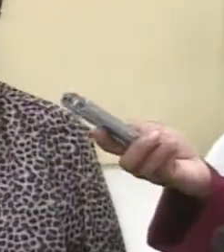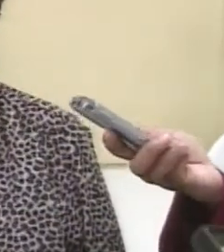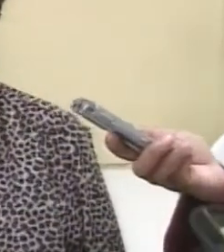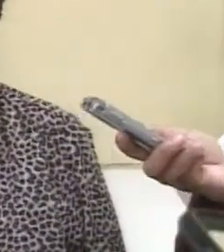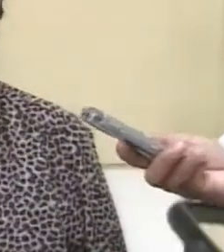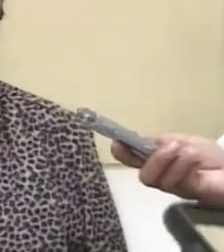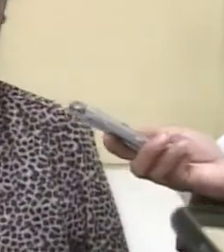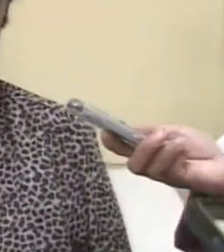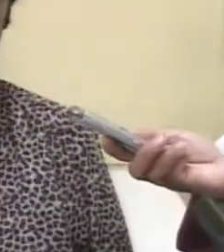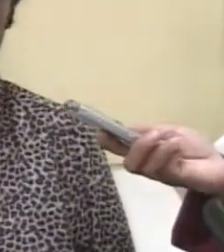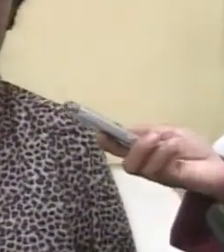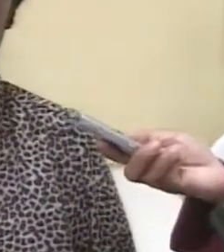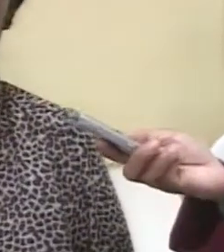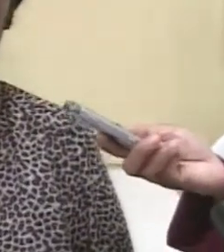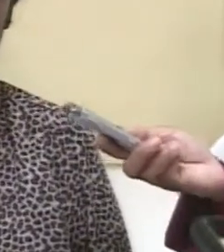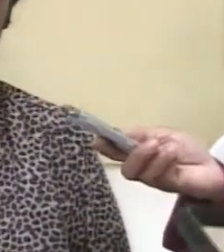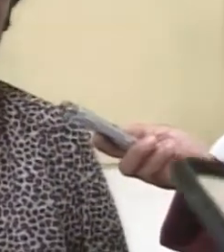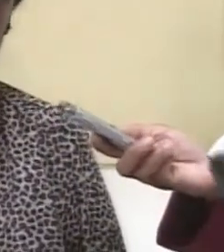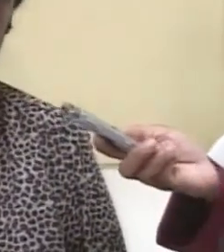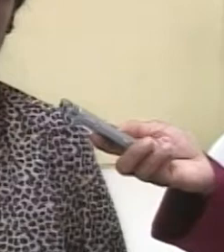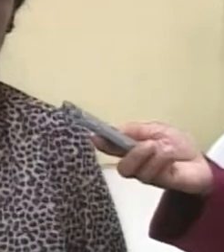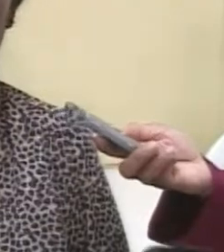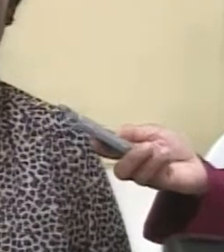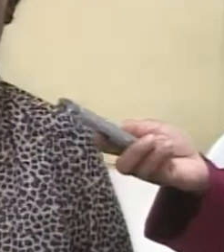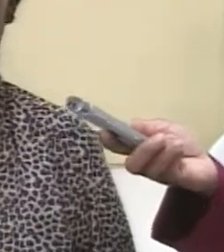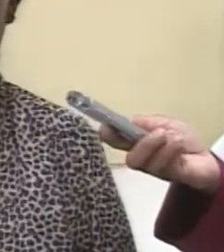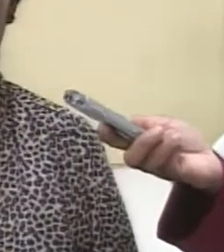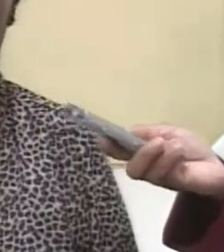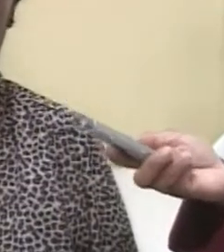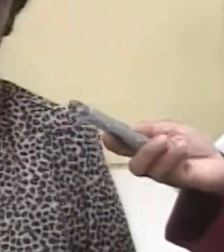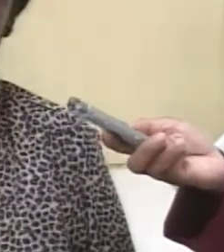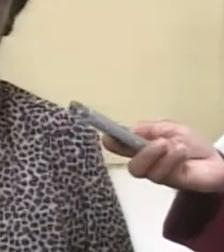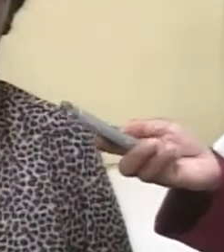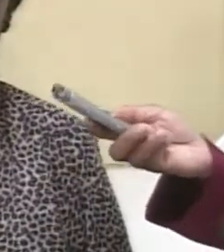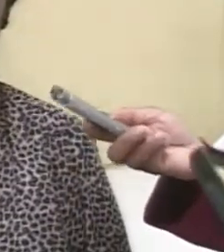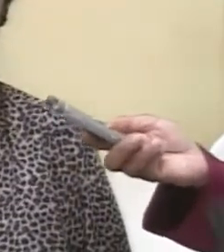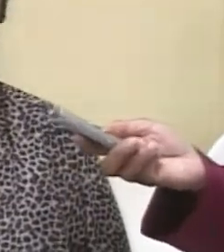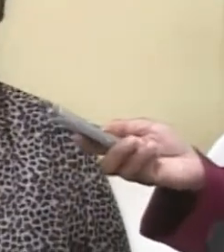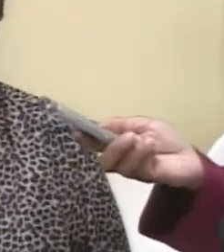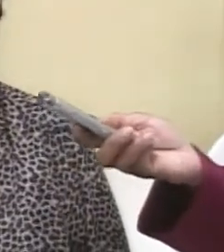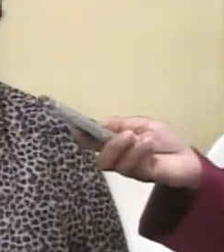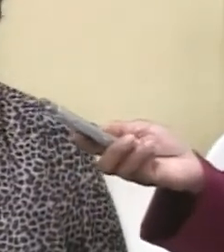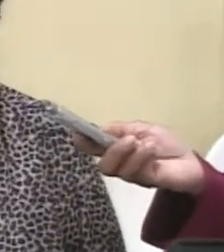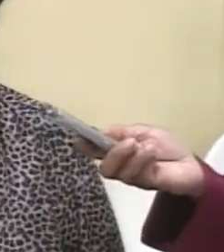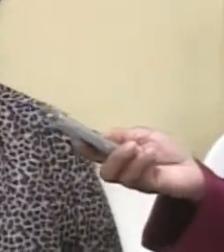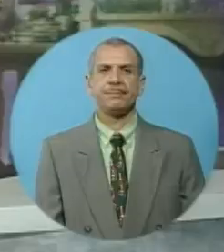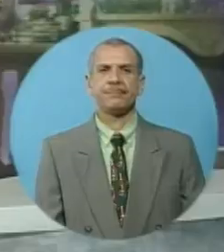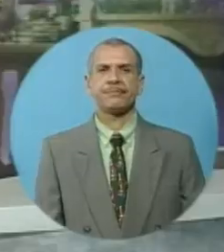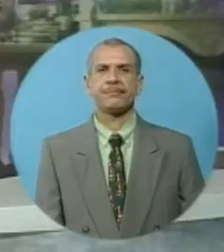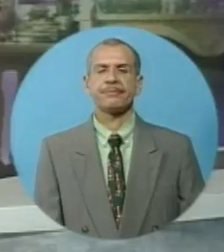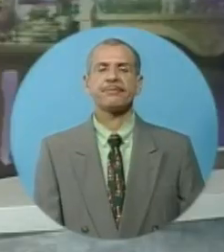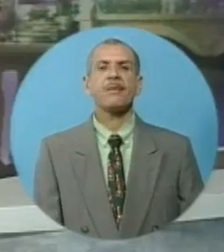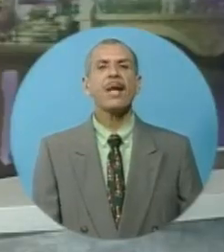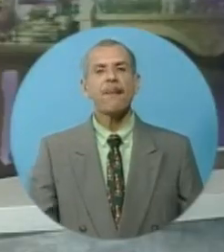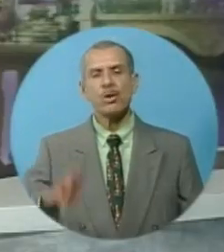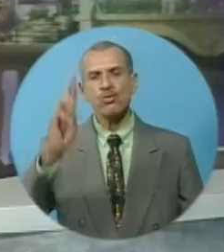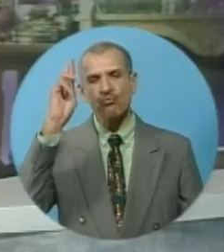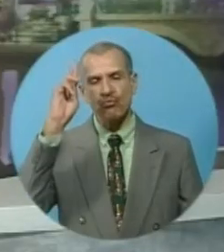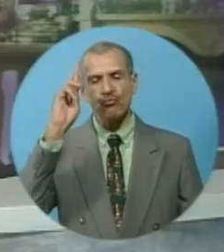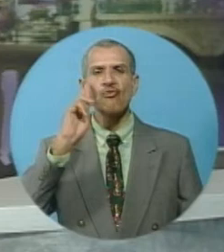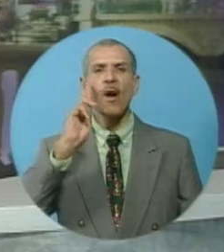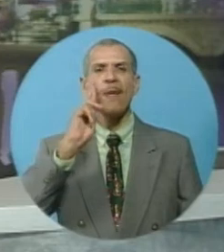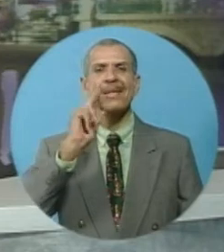result of being diabetic. So hence why we decided to invite a nutritionist. Ms. Robinson